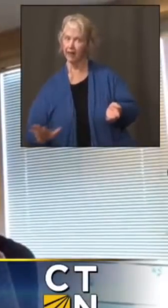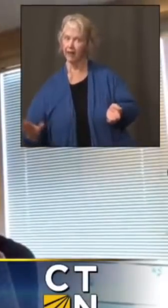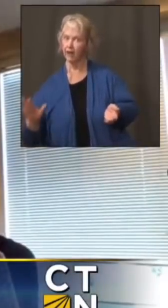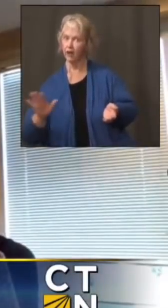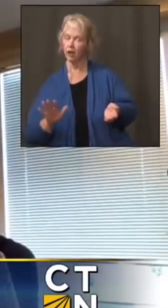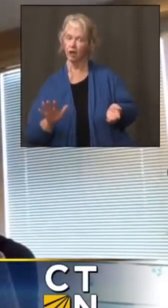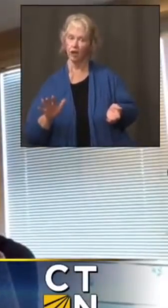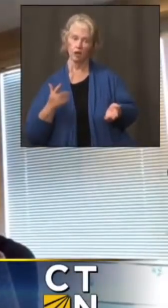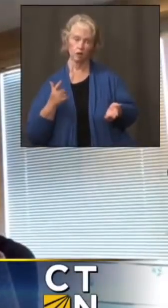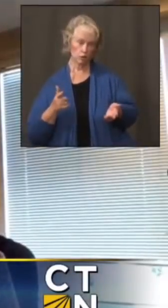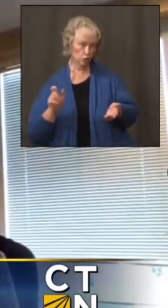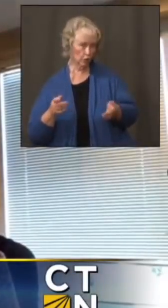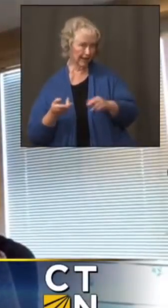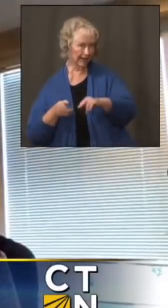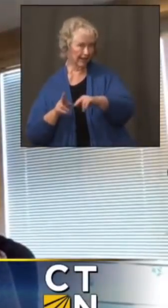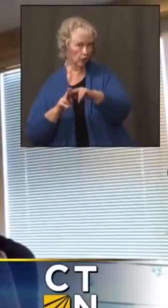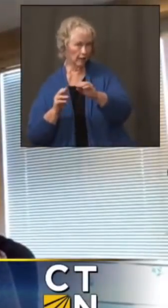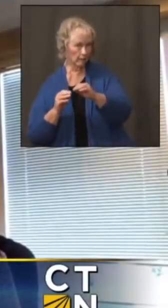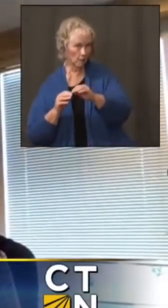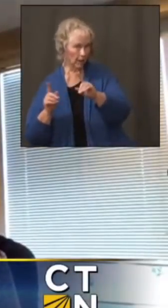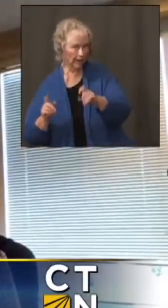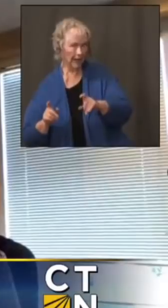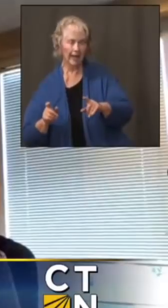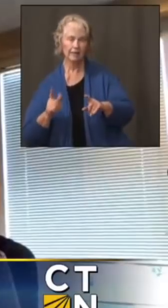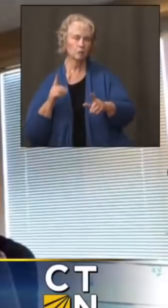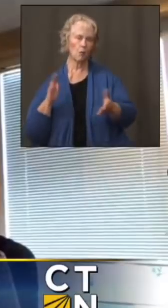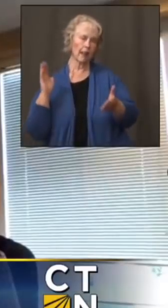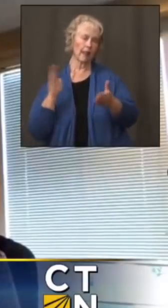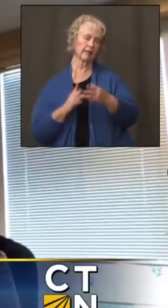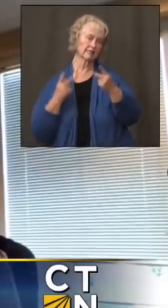maybe ramp up testing or maybe scale back visitation?